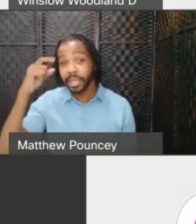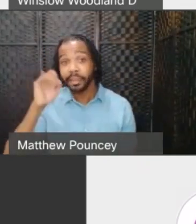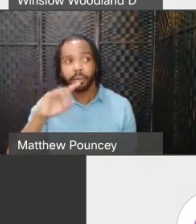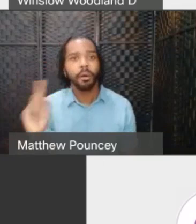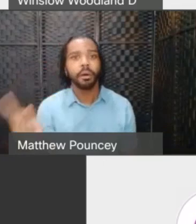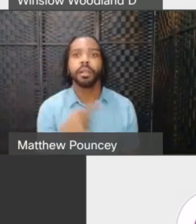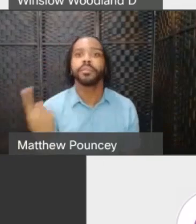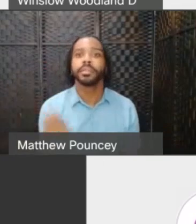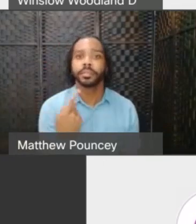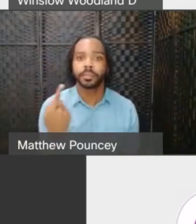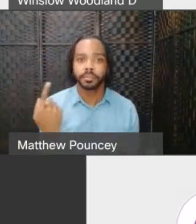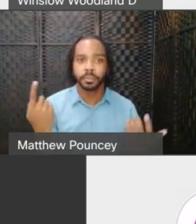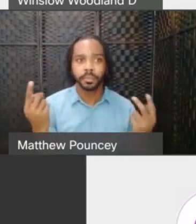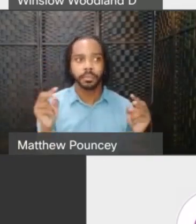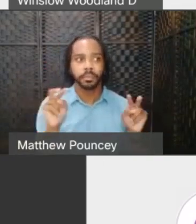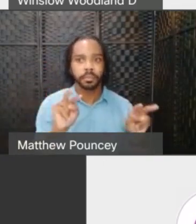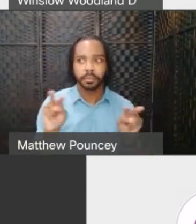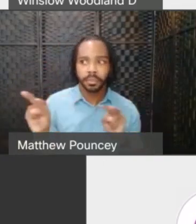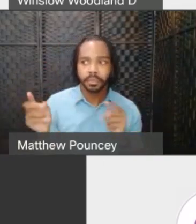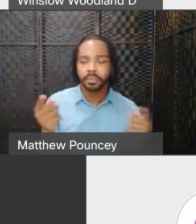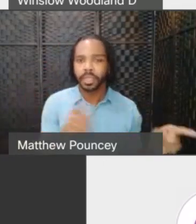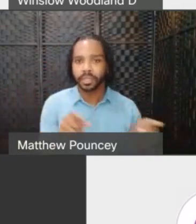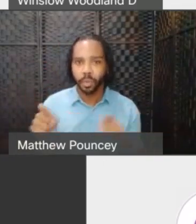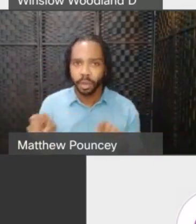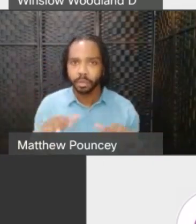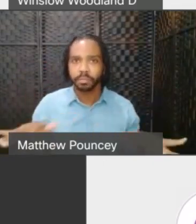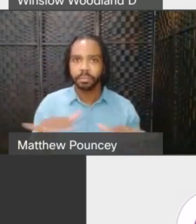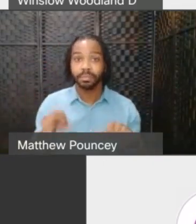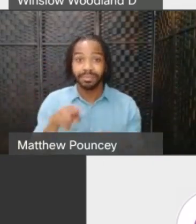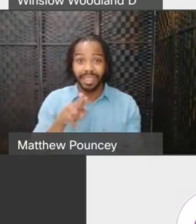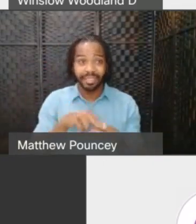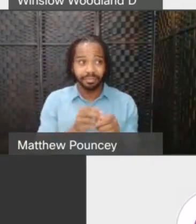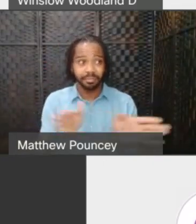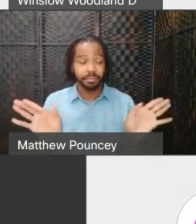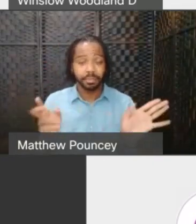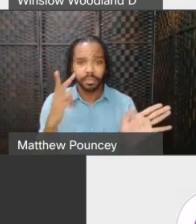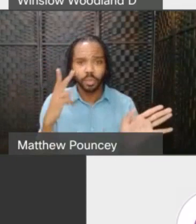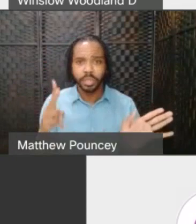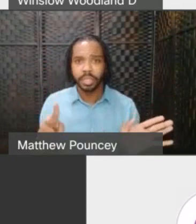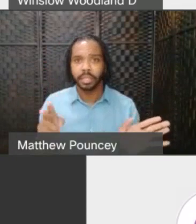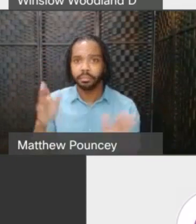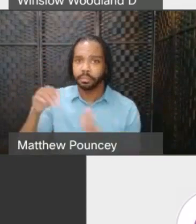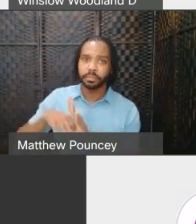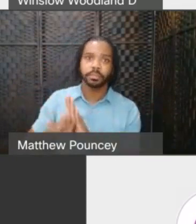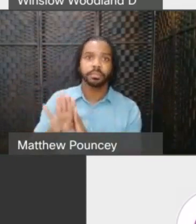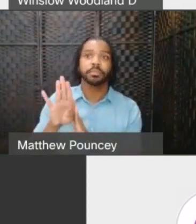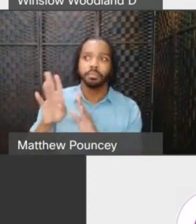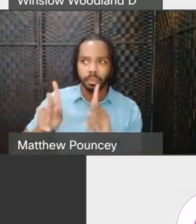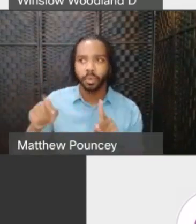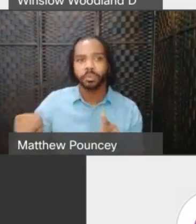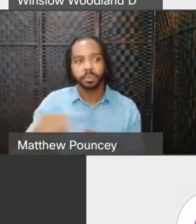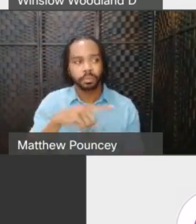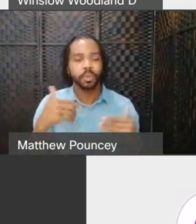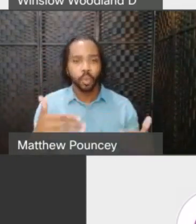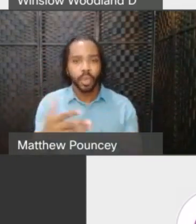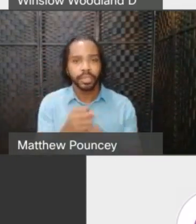are looking at what's happening in the landscape, even nationally, it's the wave of people do need to be